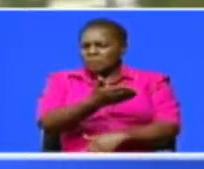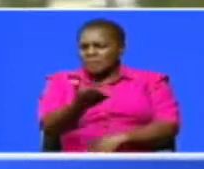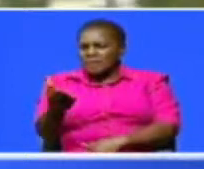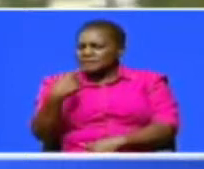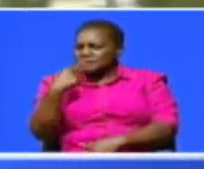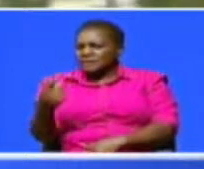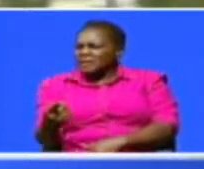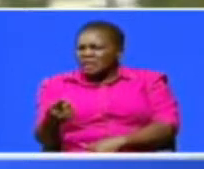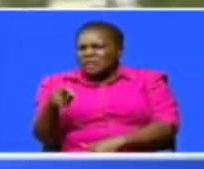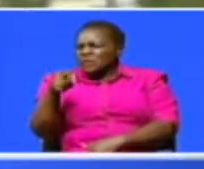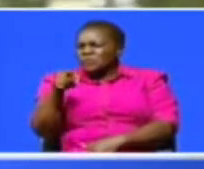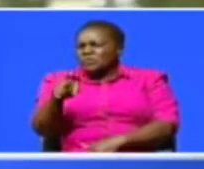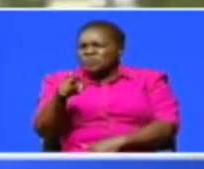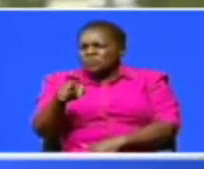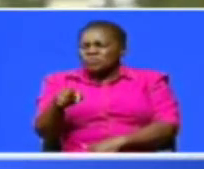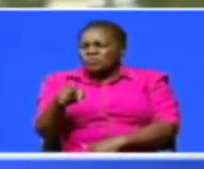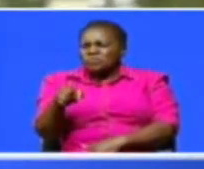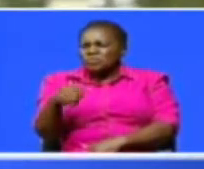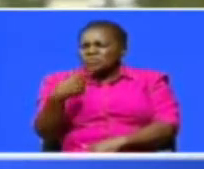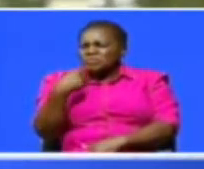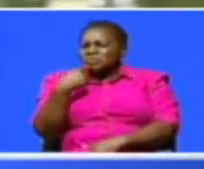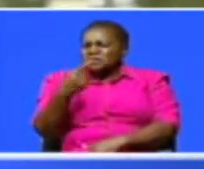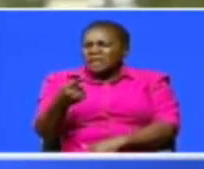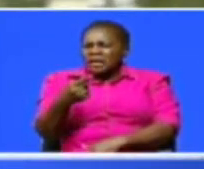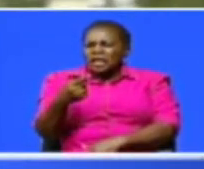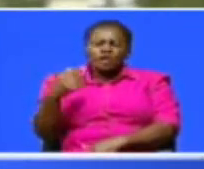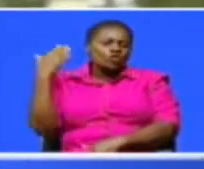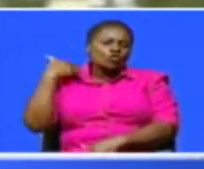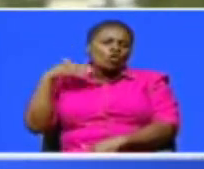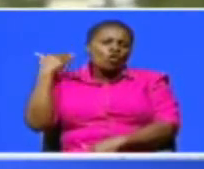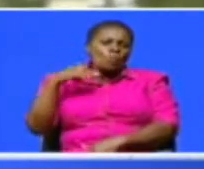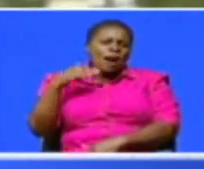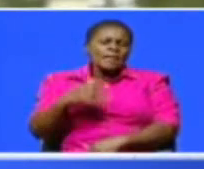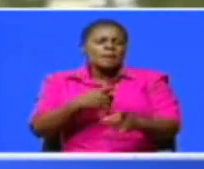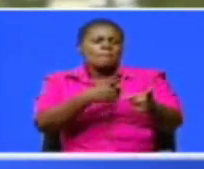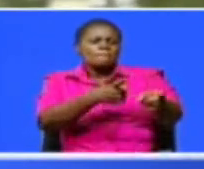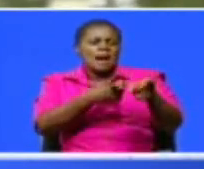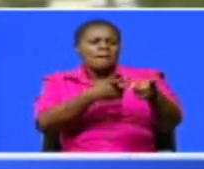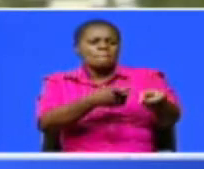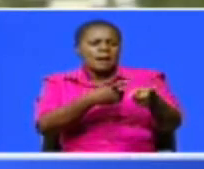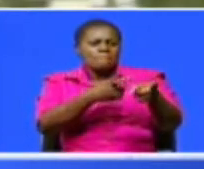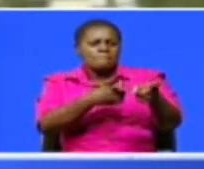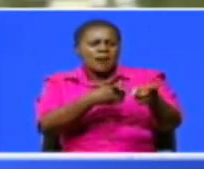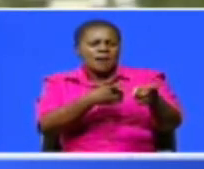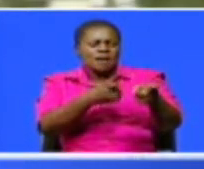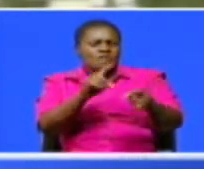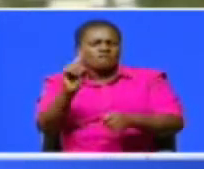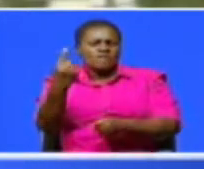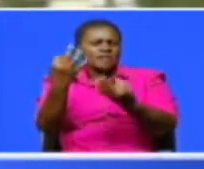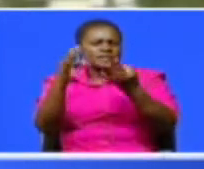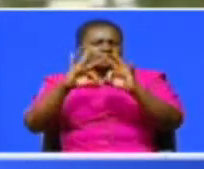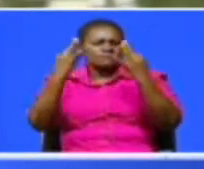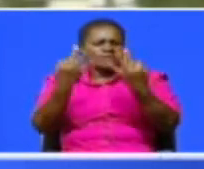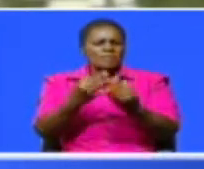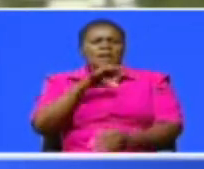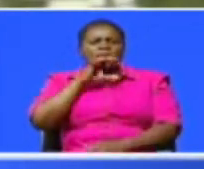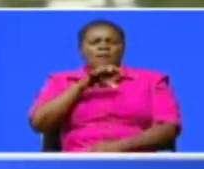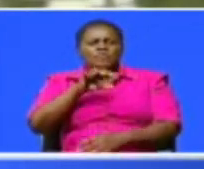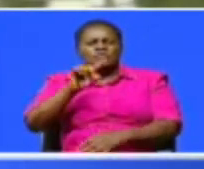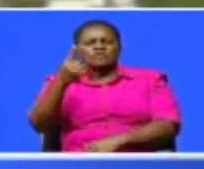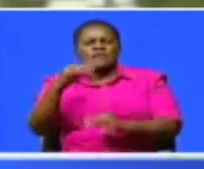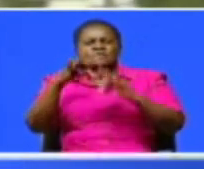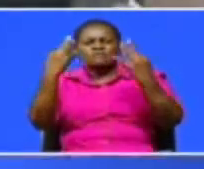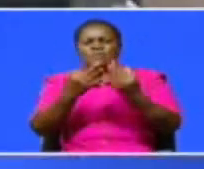claiming, why should you tell your goons to attack the first family, to abuse the first